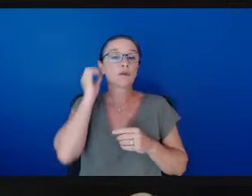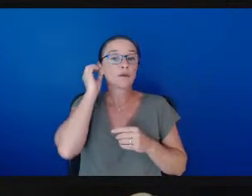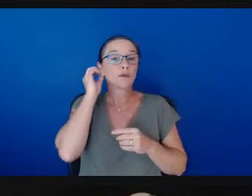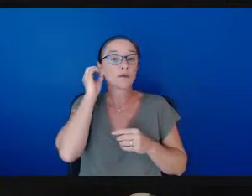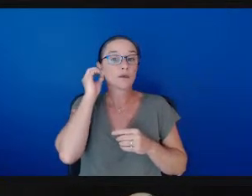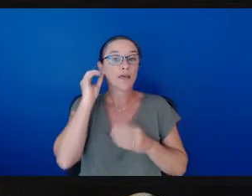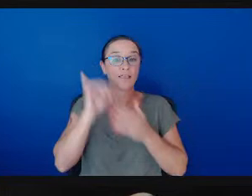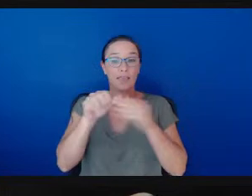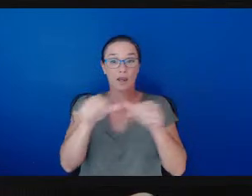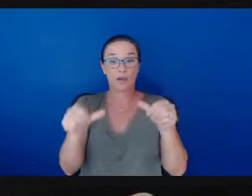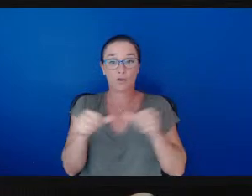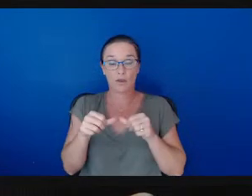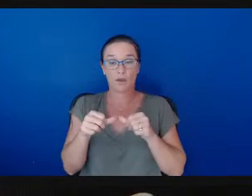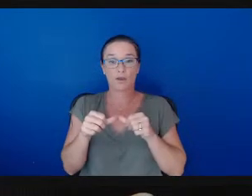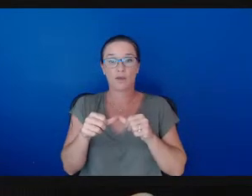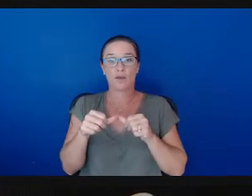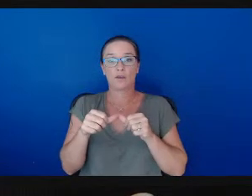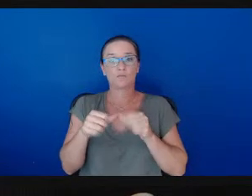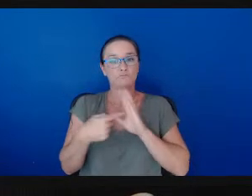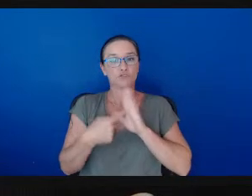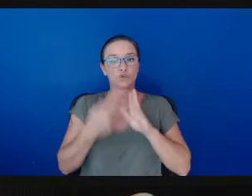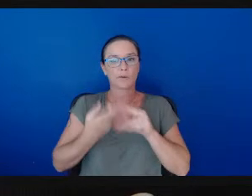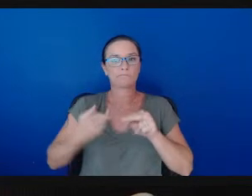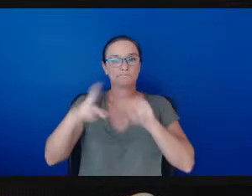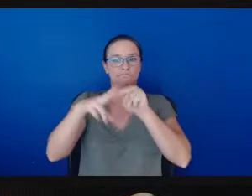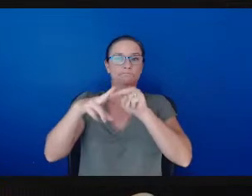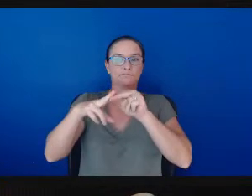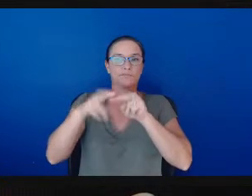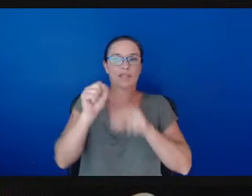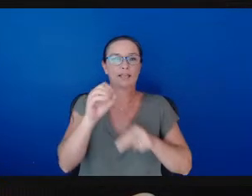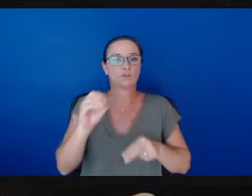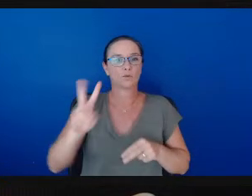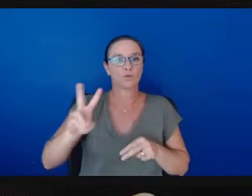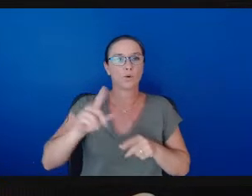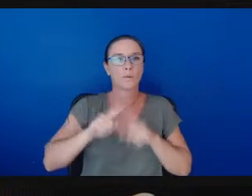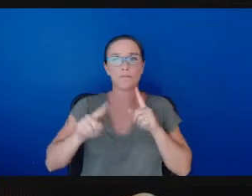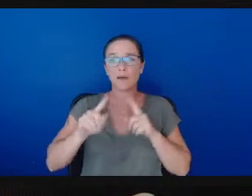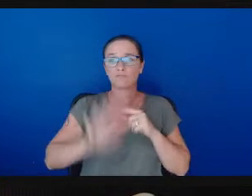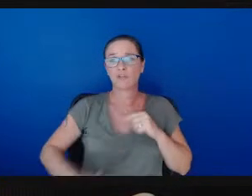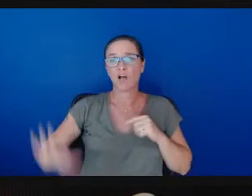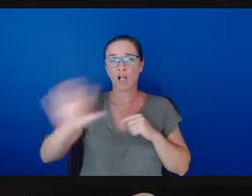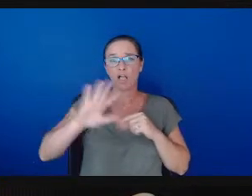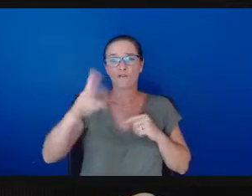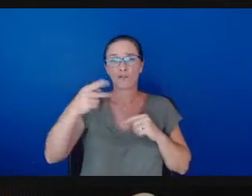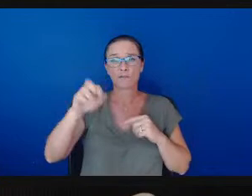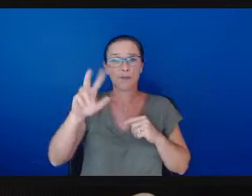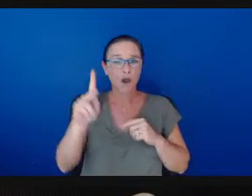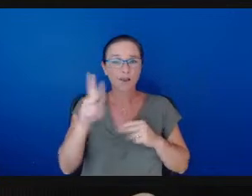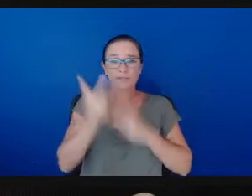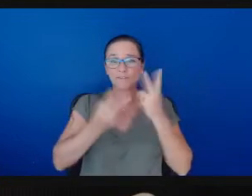is recording elevated SO2. But everywhere else in the park, including the main visitor center,